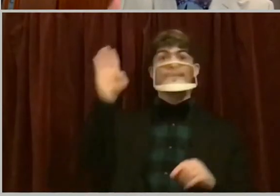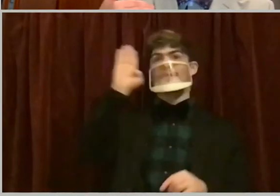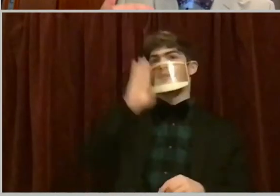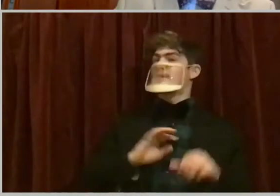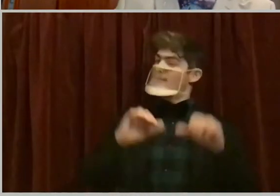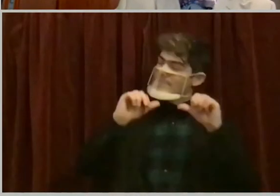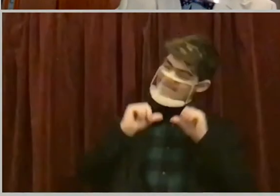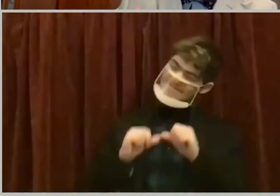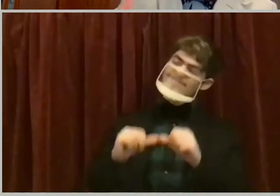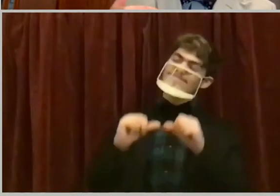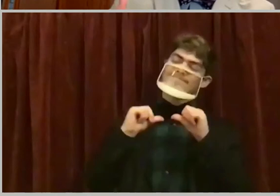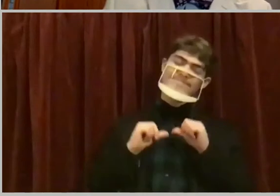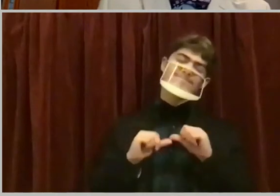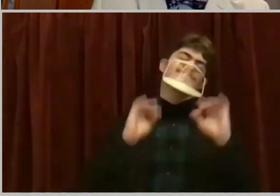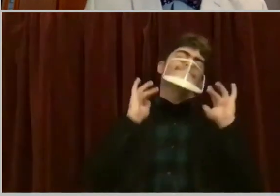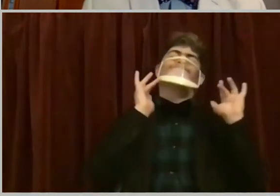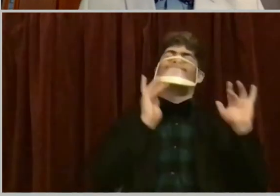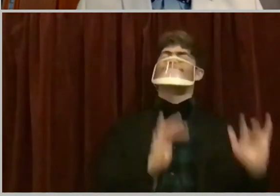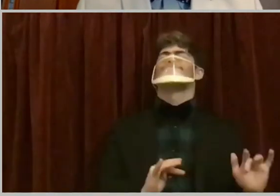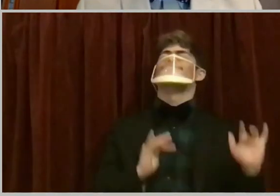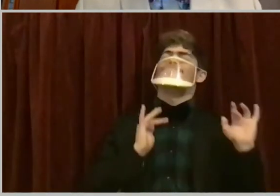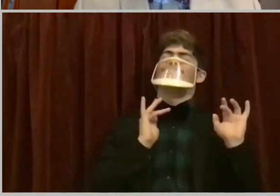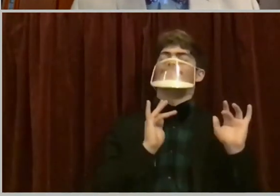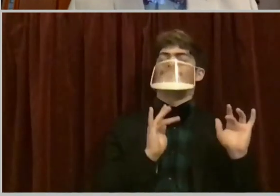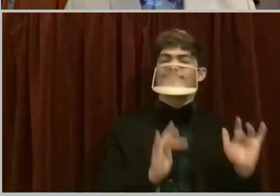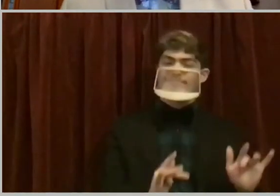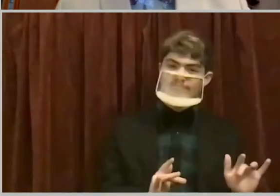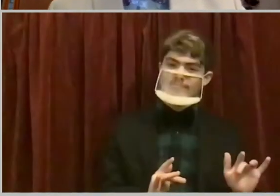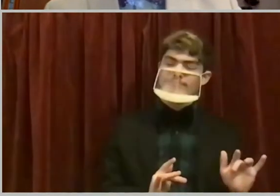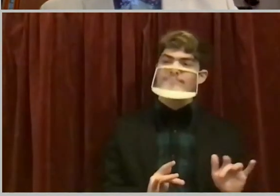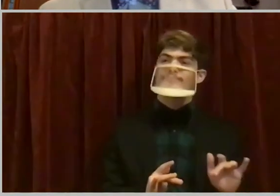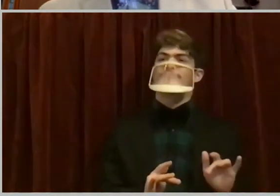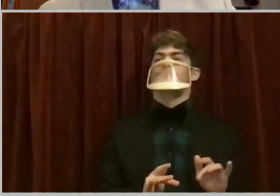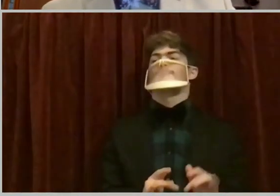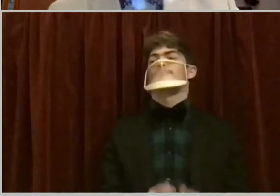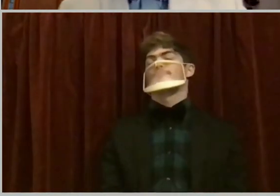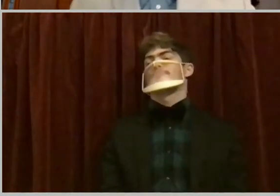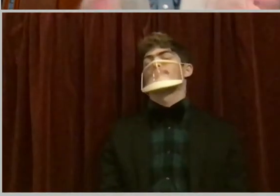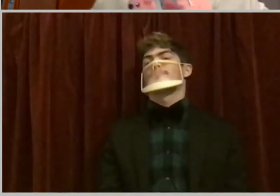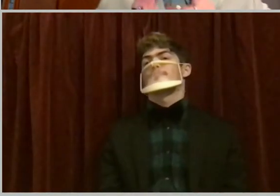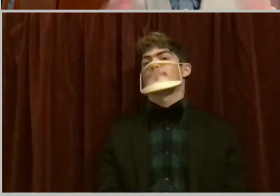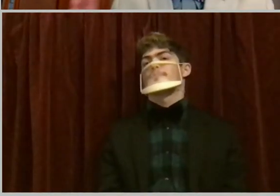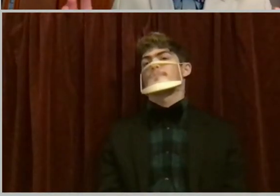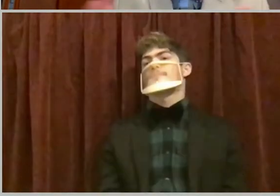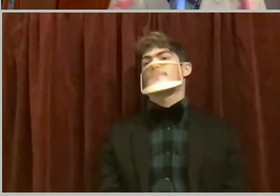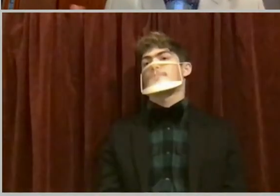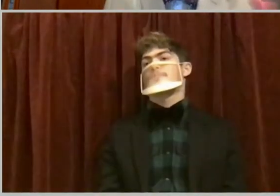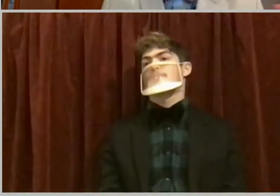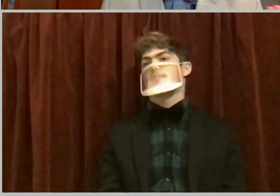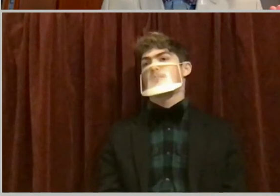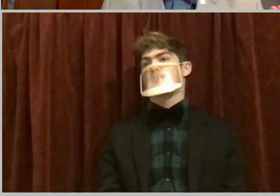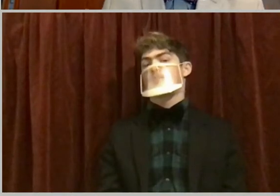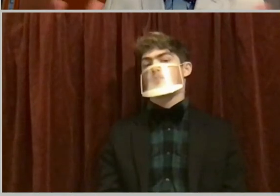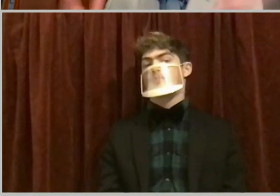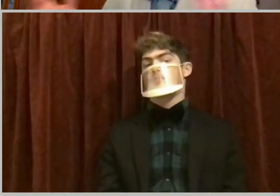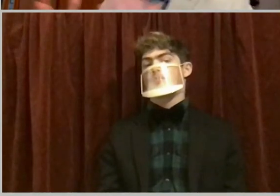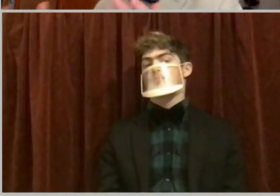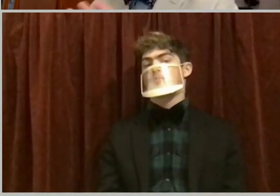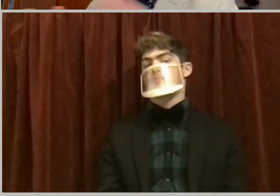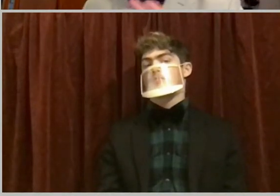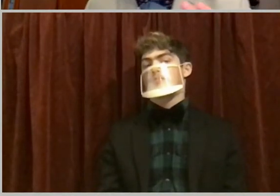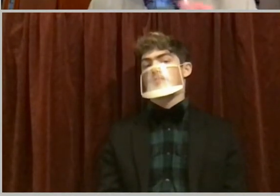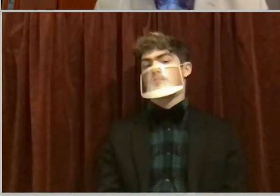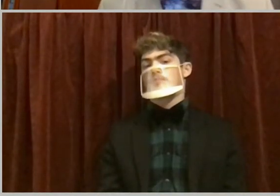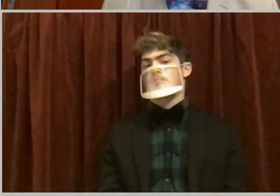continually has compassion for them as they cry out to him. So the moral quality of the